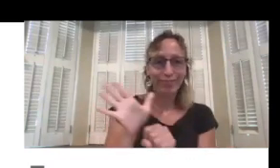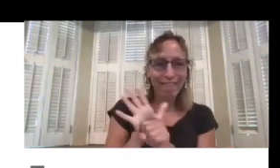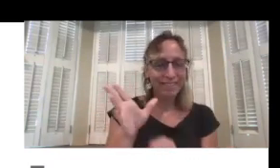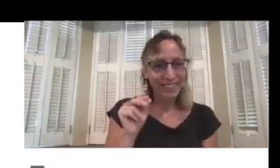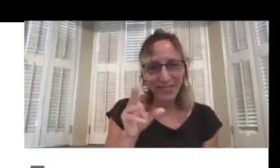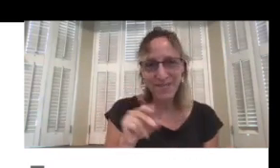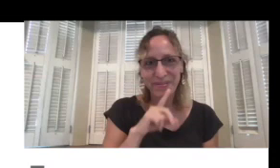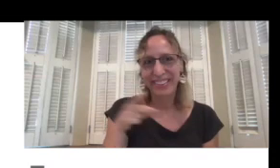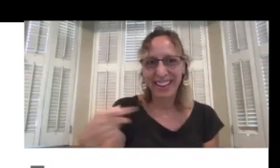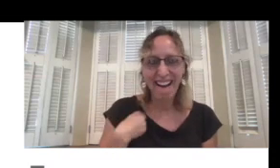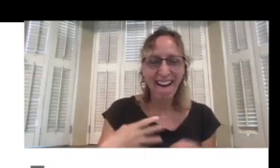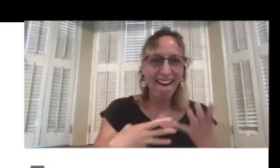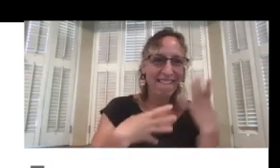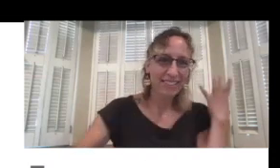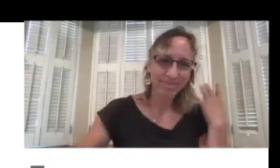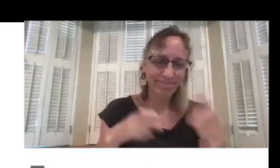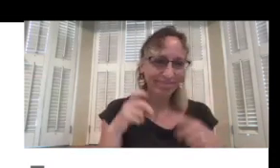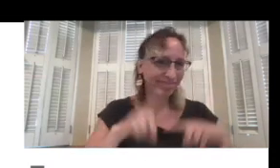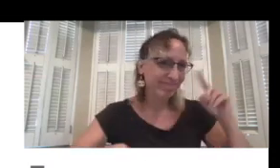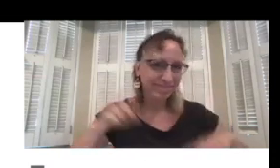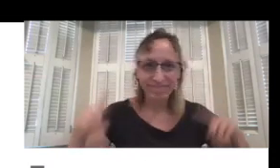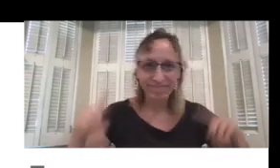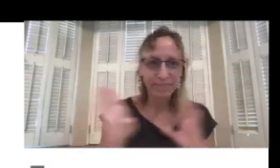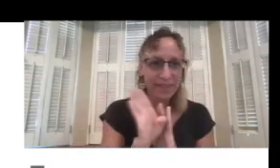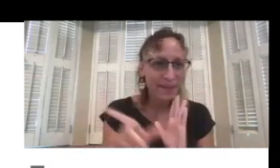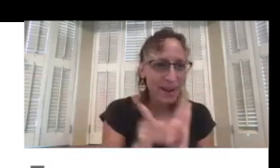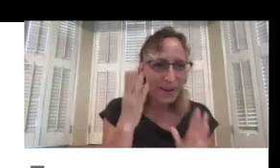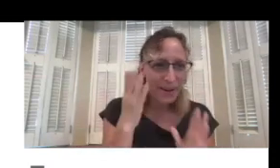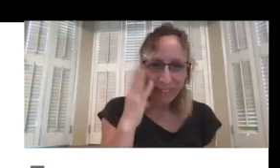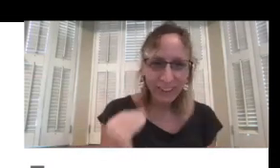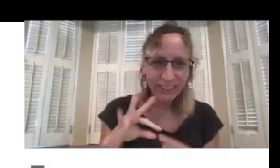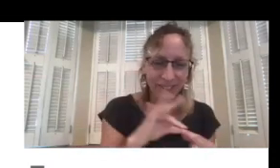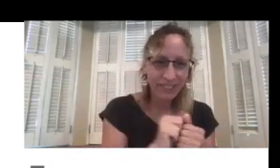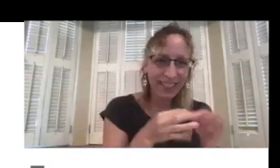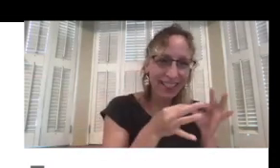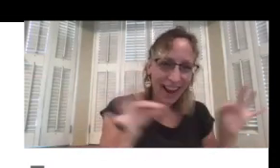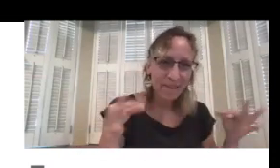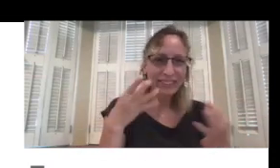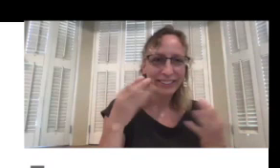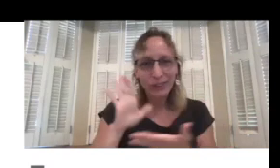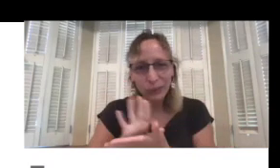hear and need accommodations. There's so much more variability in